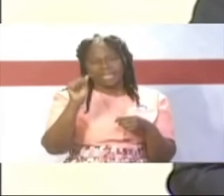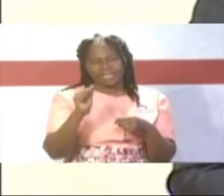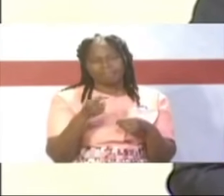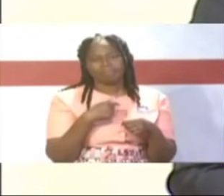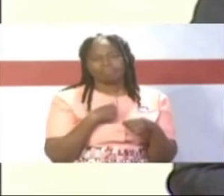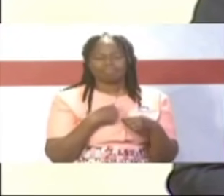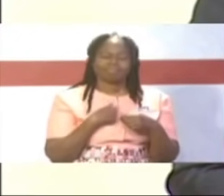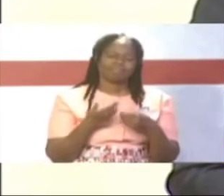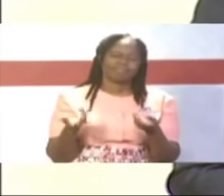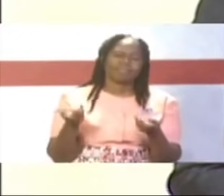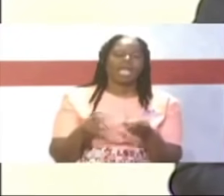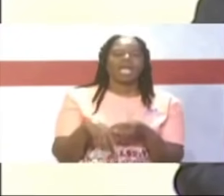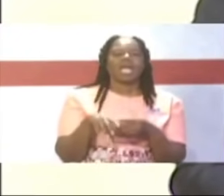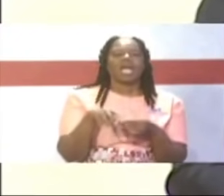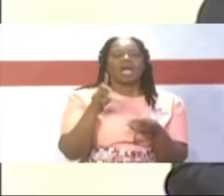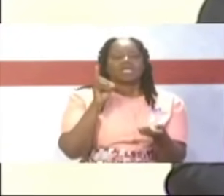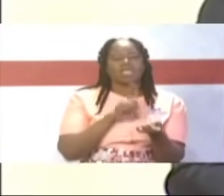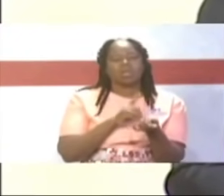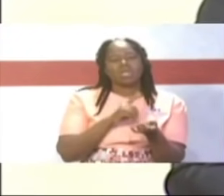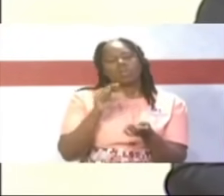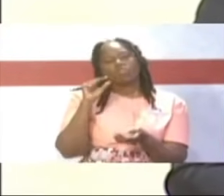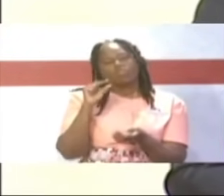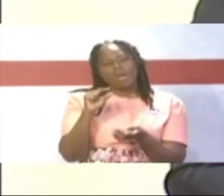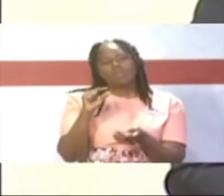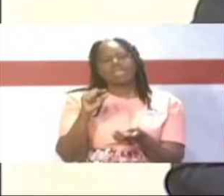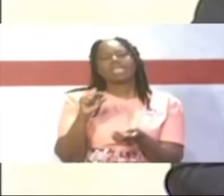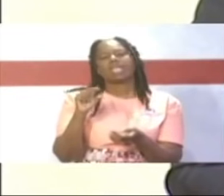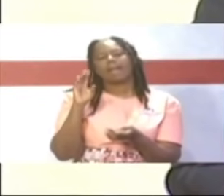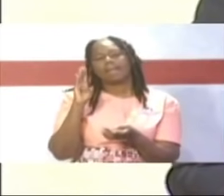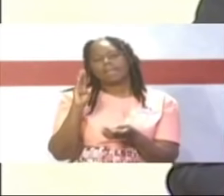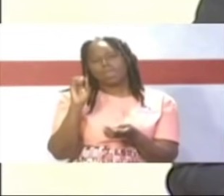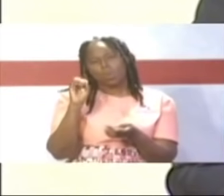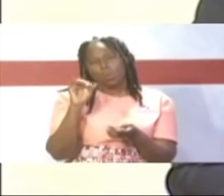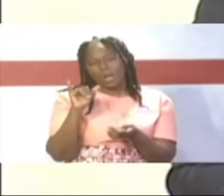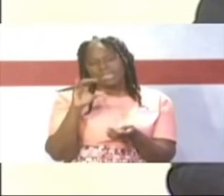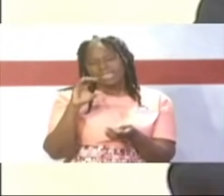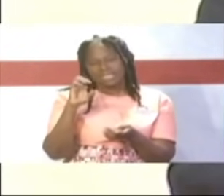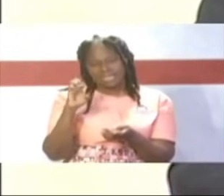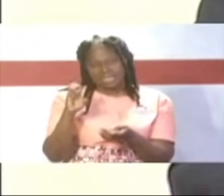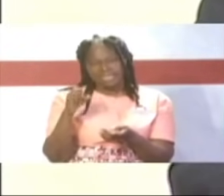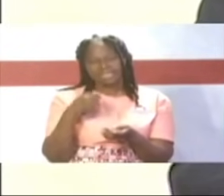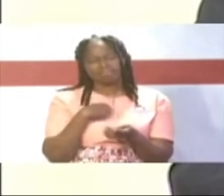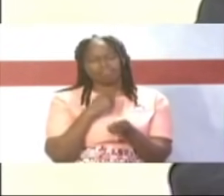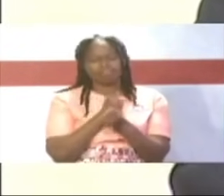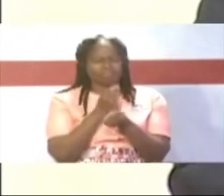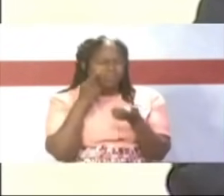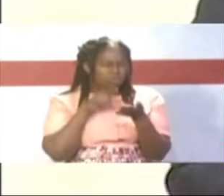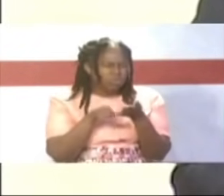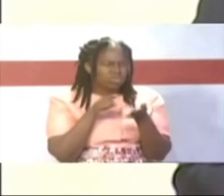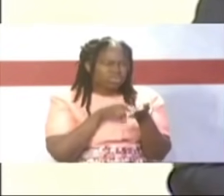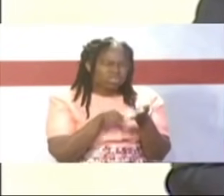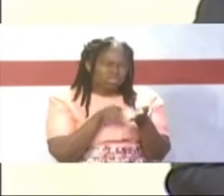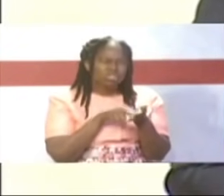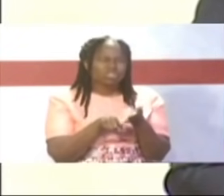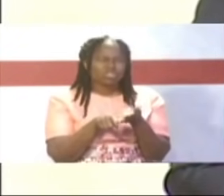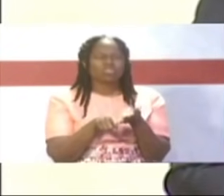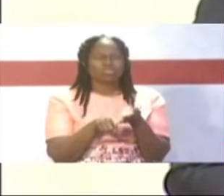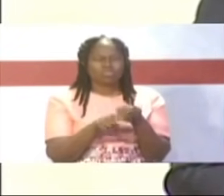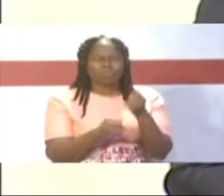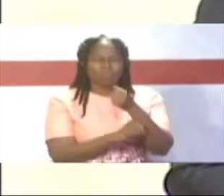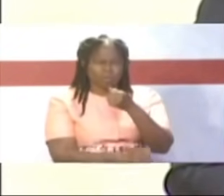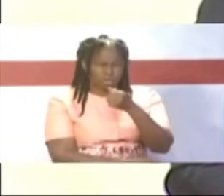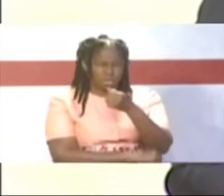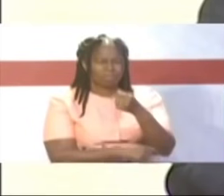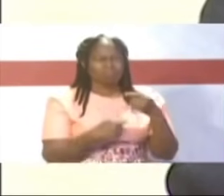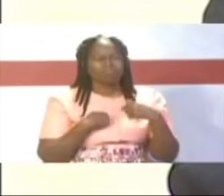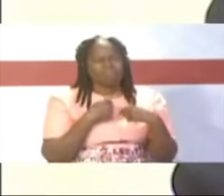Dr. Gregory Boyce, Deputy Director of the Medical Research Foundation, and I want to, on behalf of the Medical Research Foundation, thank